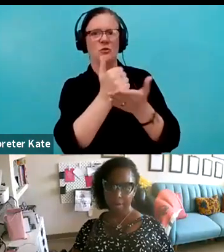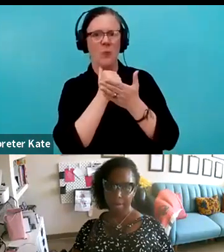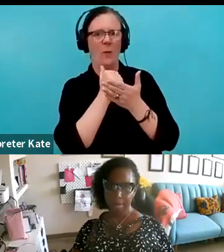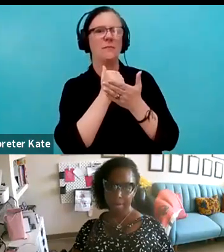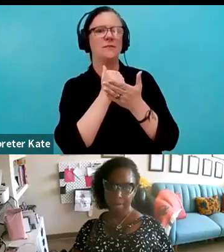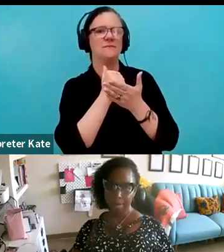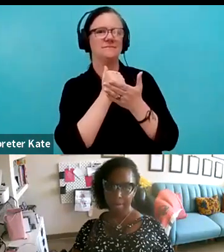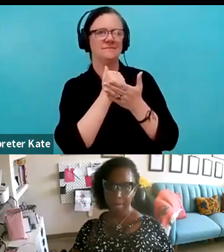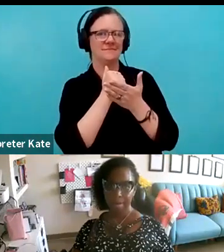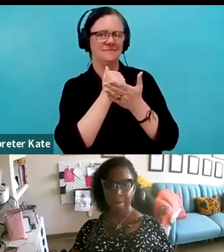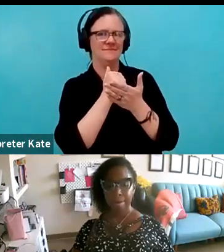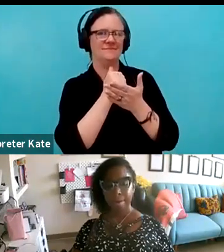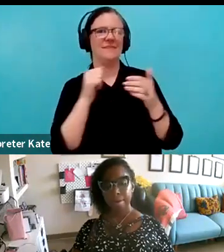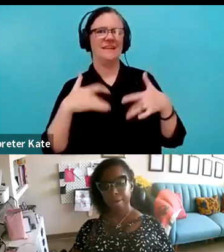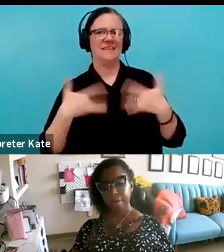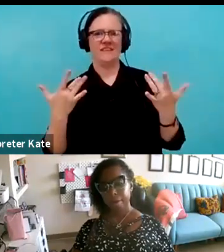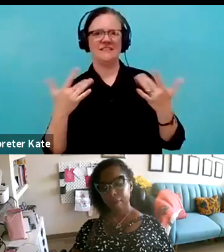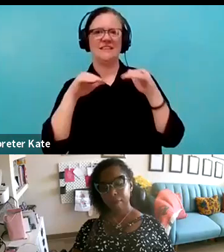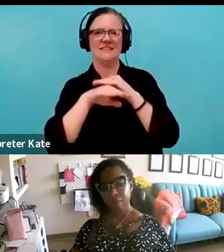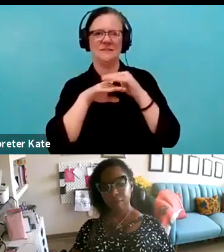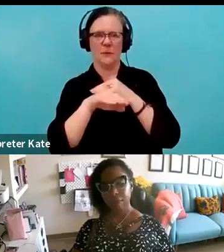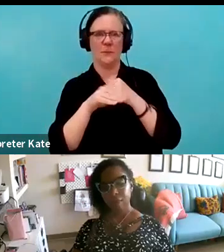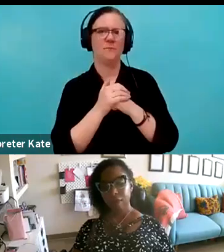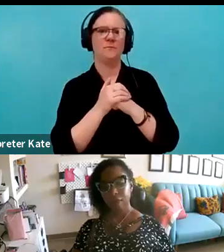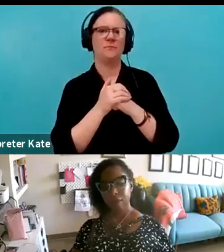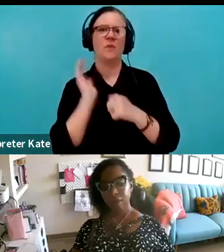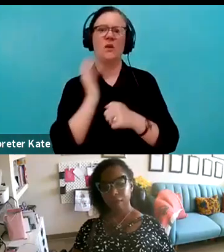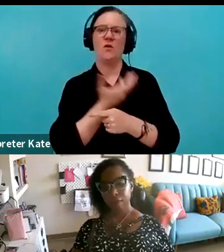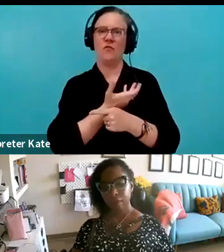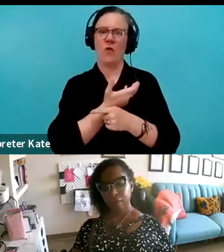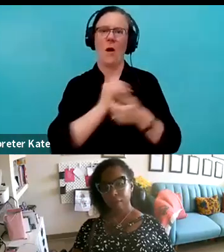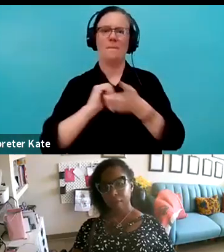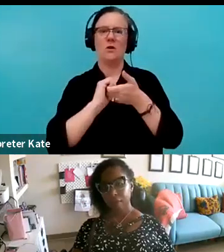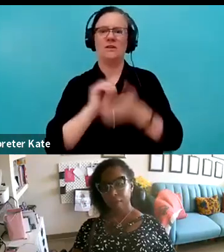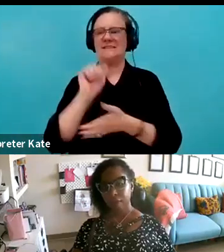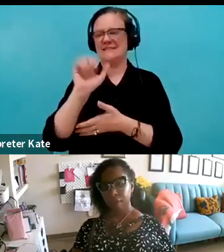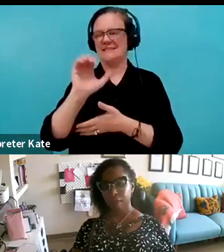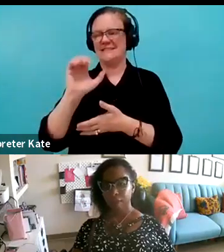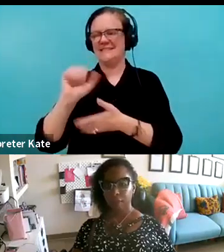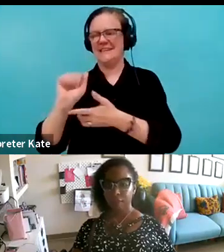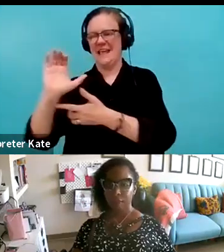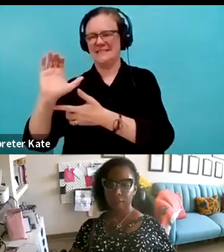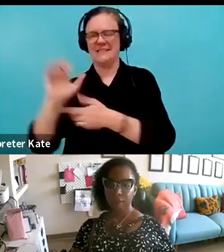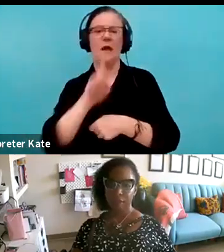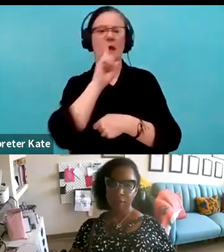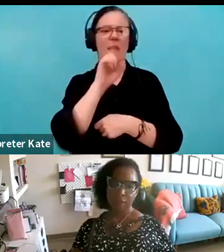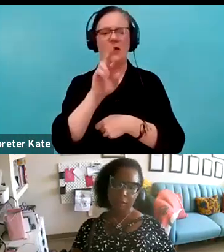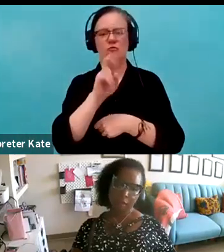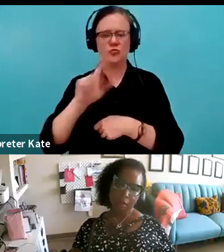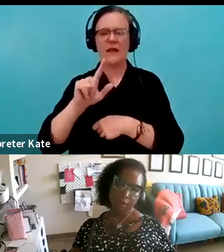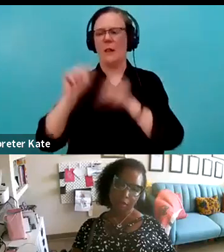this and our other virtual events accessible and equitable, and to our partners, CCAC and Real Abilities Film Festival, a